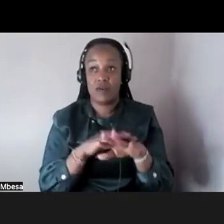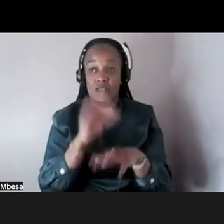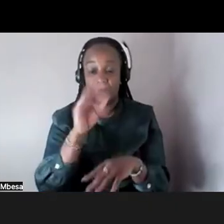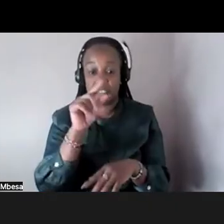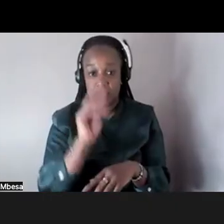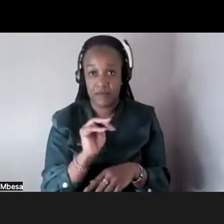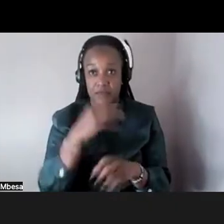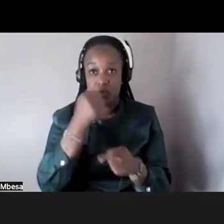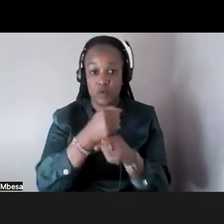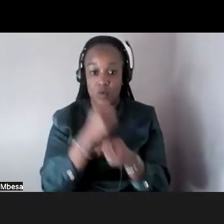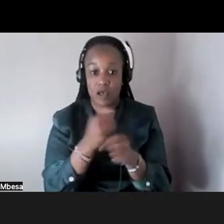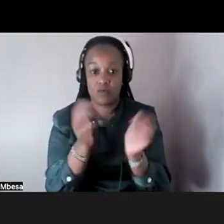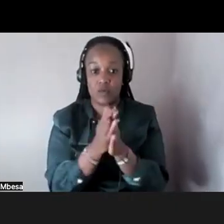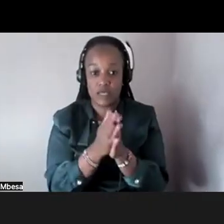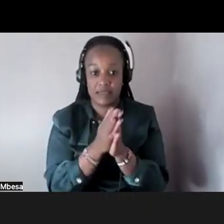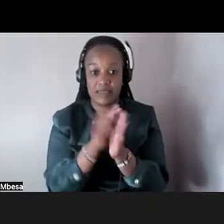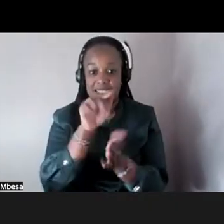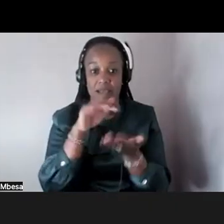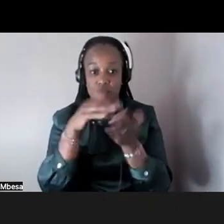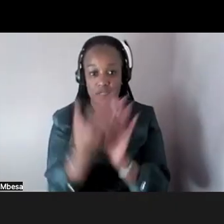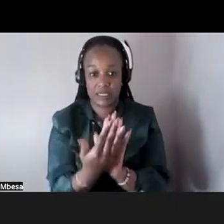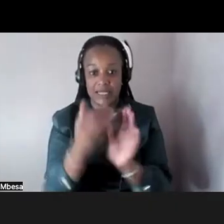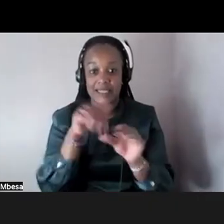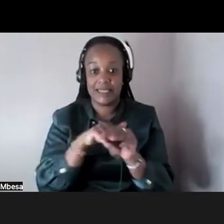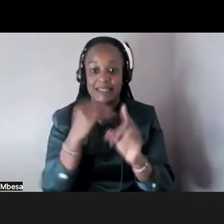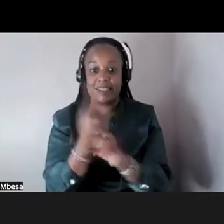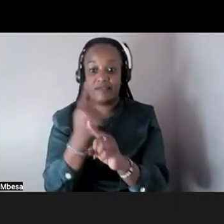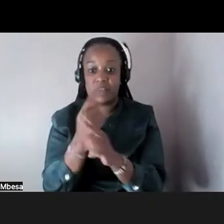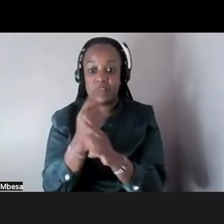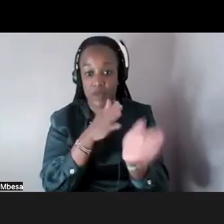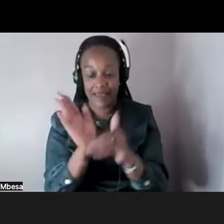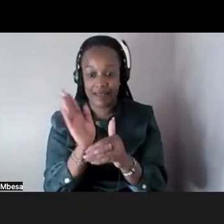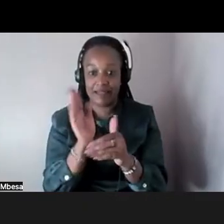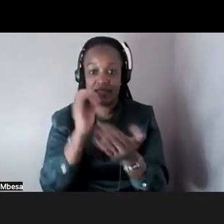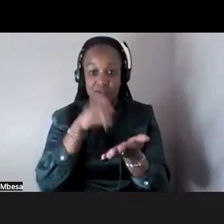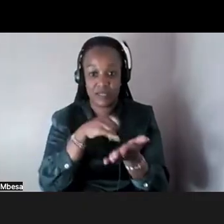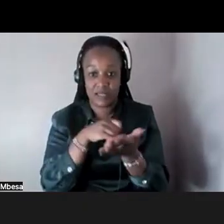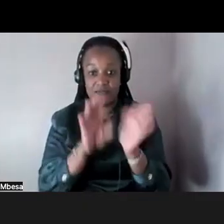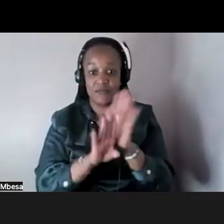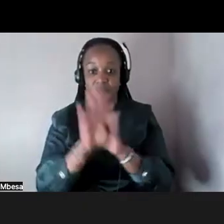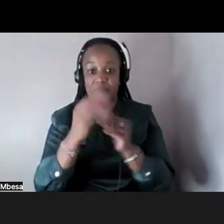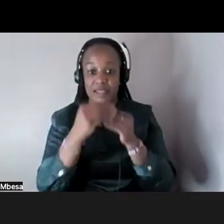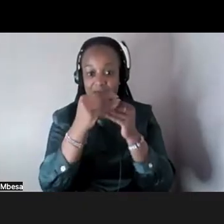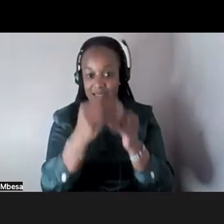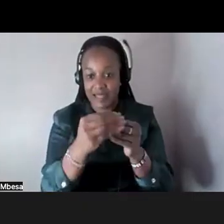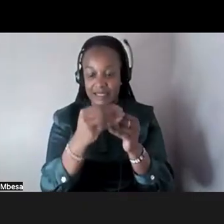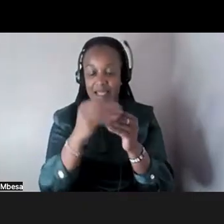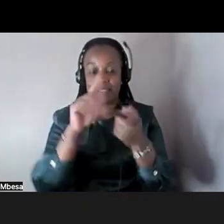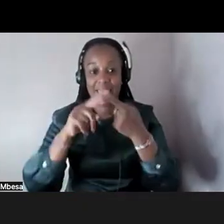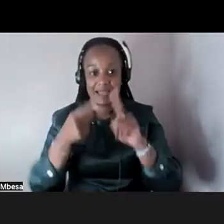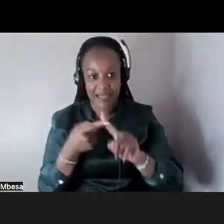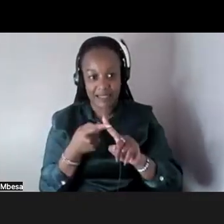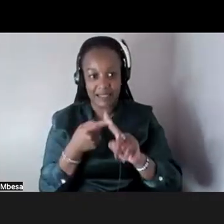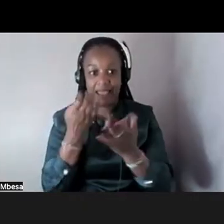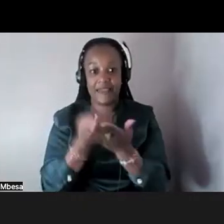public health kind of approach in three different ways. And one of them is on developing guidance and standard setting